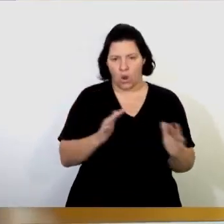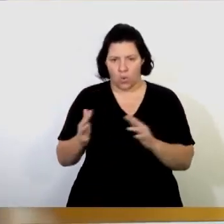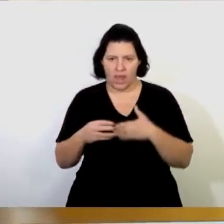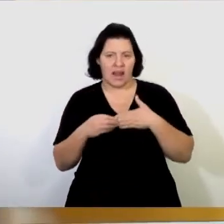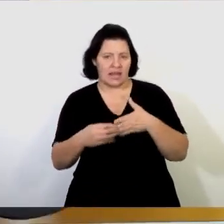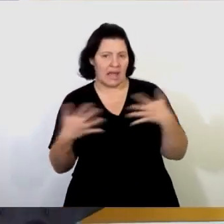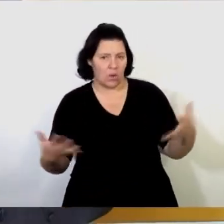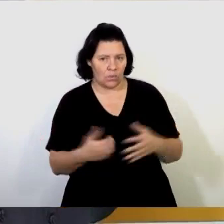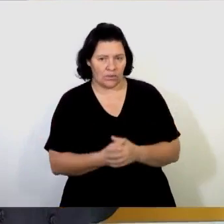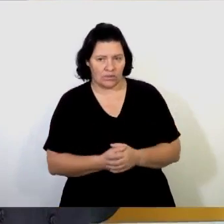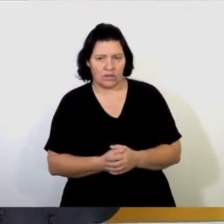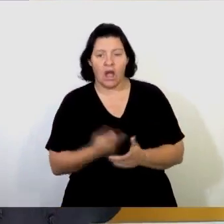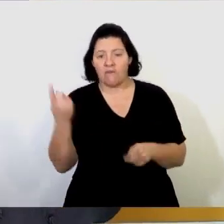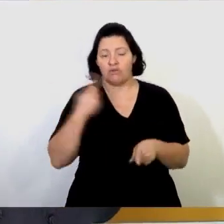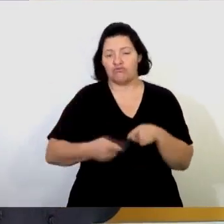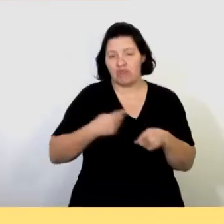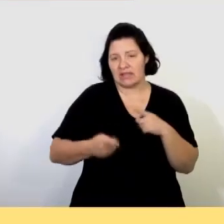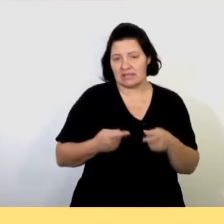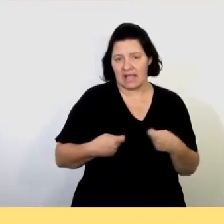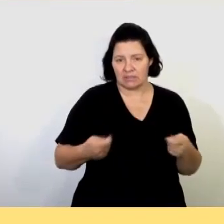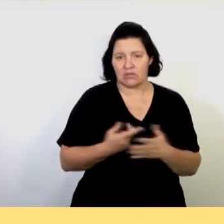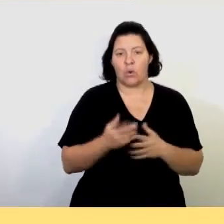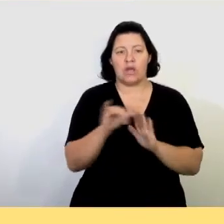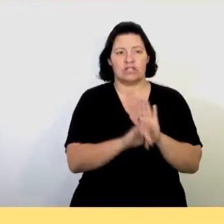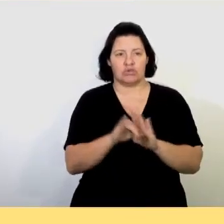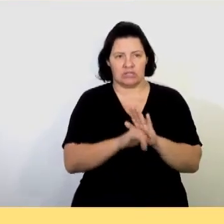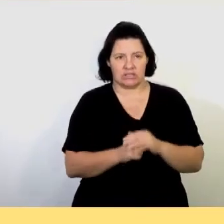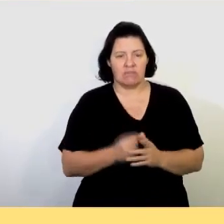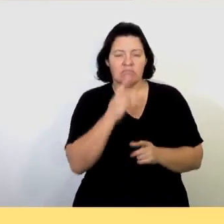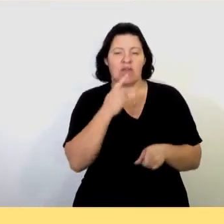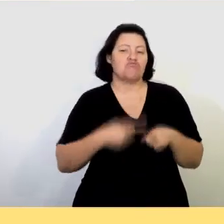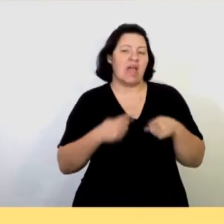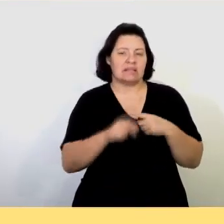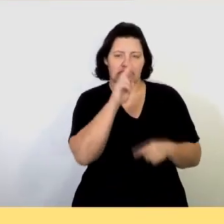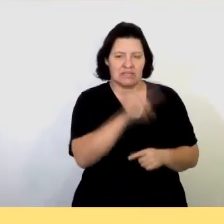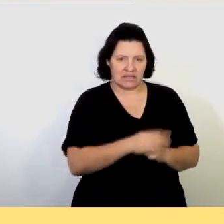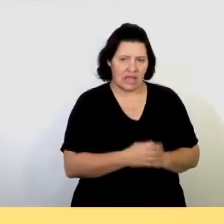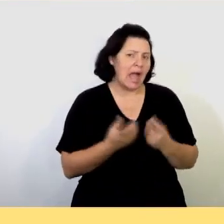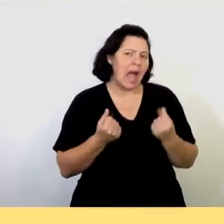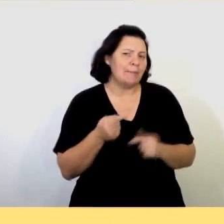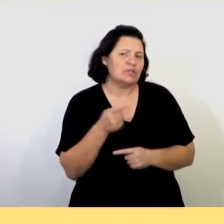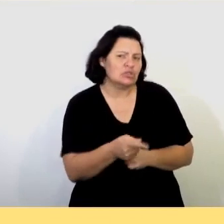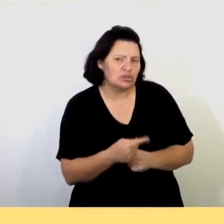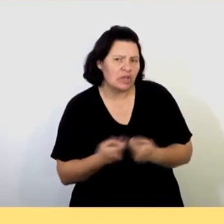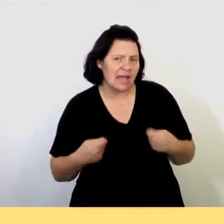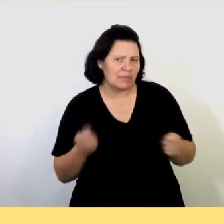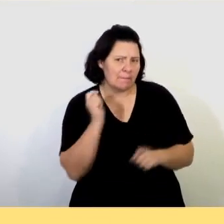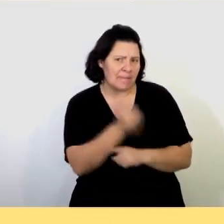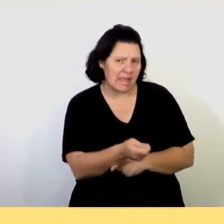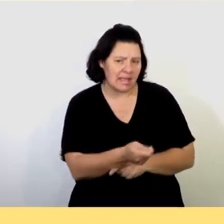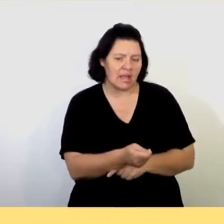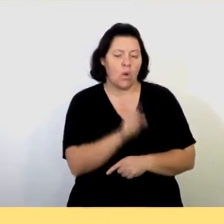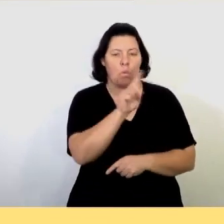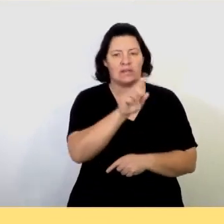where this is leading you to. After the rent expense, we'll go to insurance. Let's look at the rent expense. How much was the rent expense